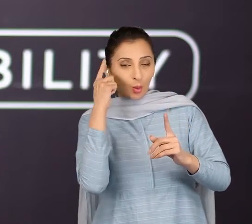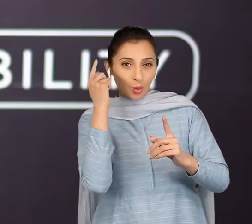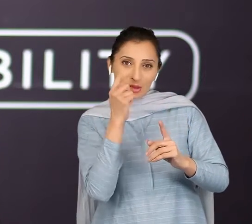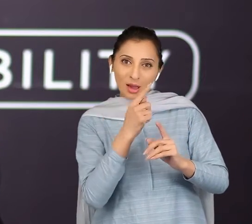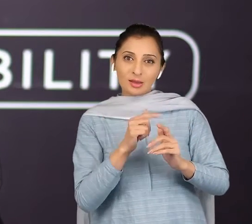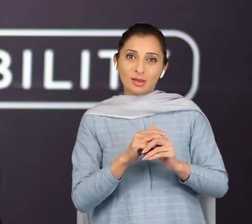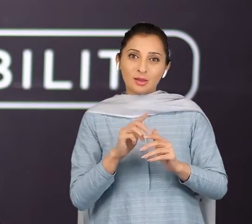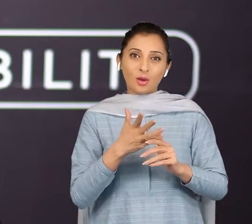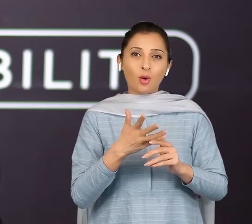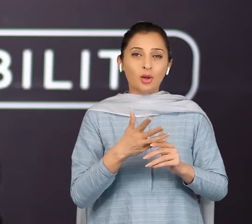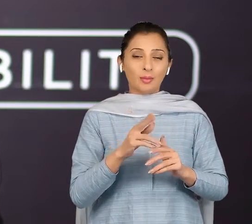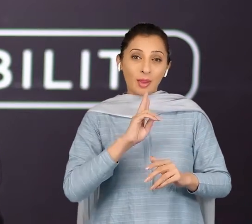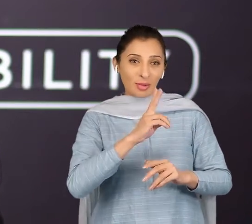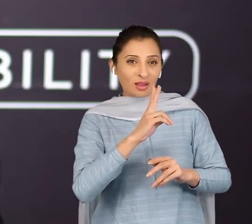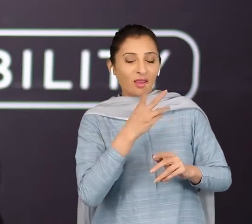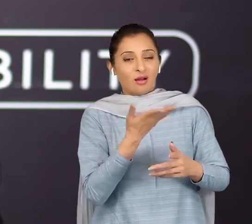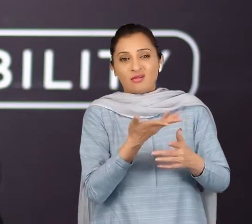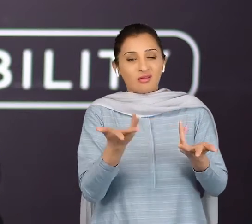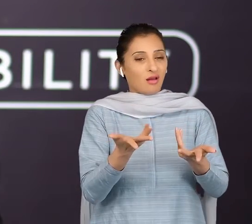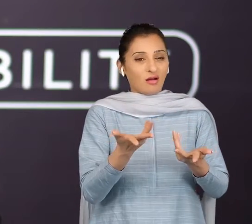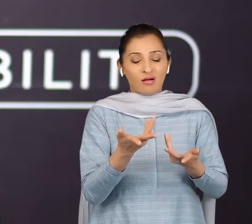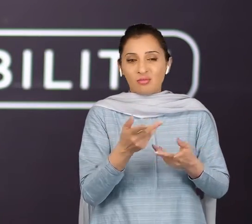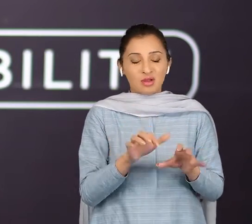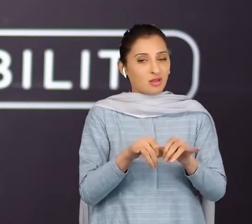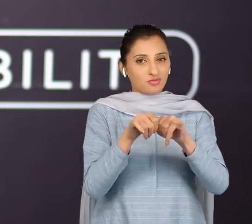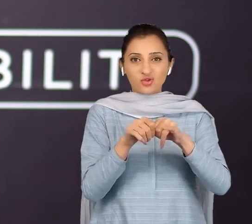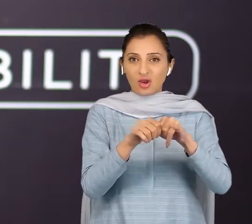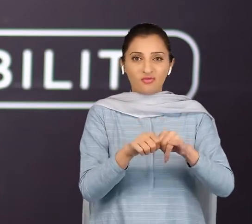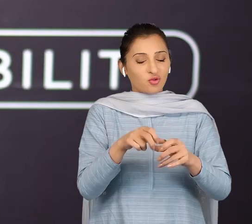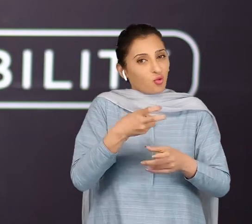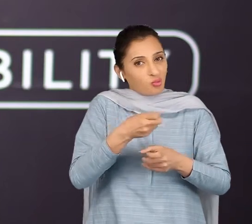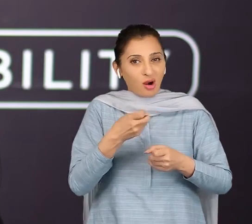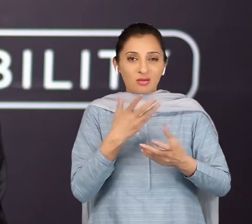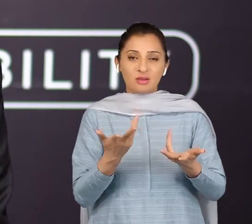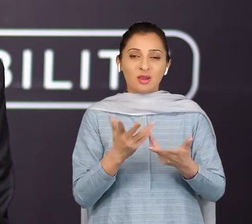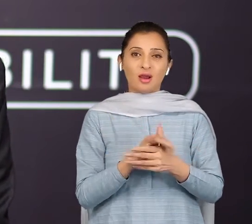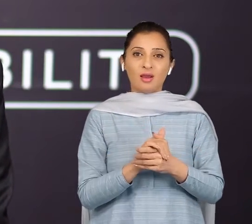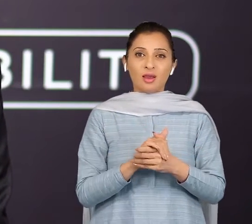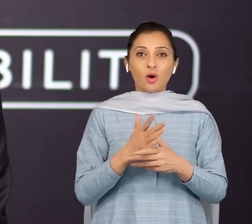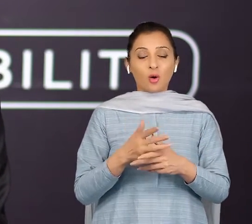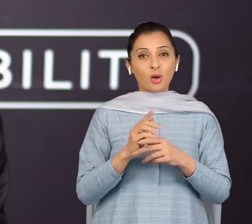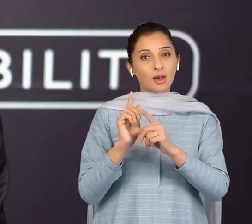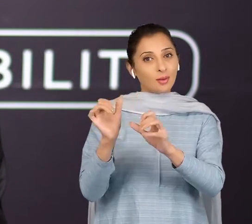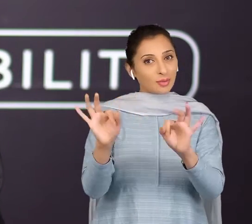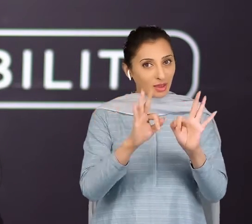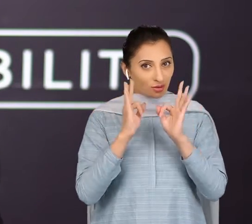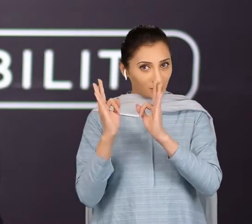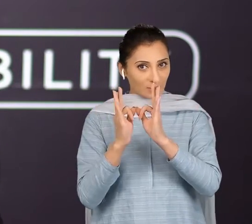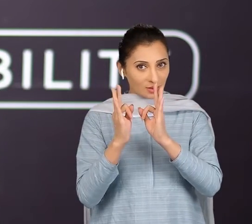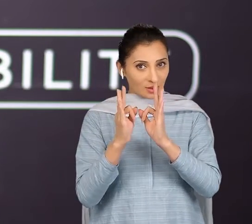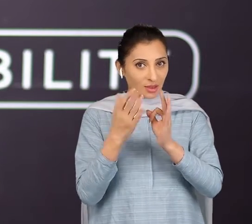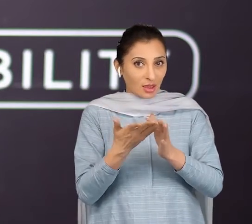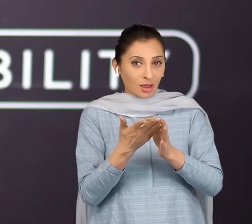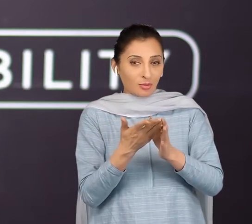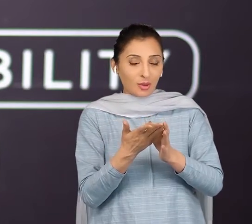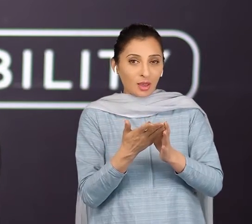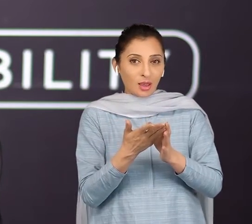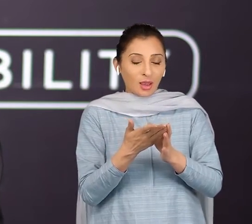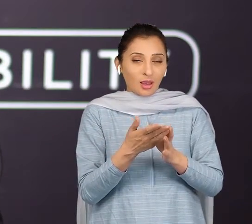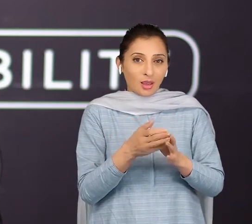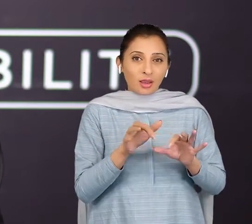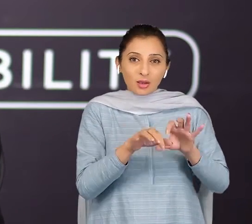about the situation? And the vets decided that it was best to euthanize that dog because it did not have any quality of